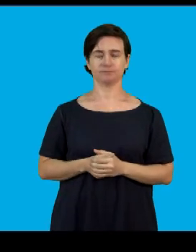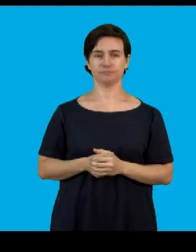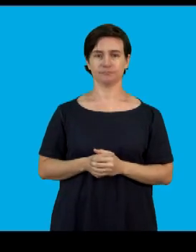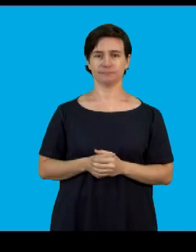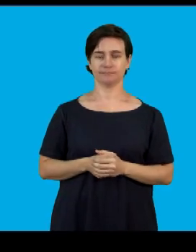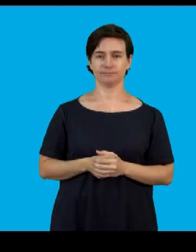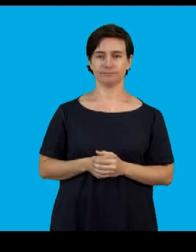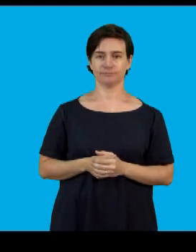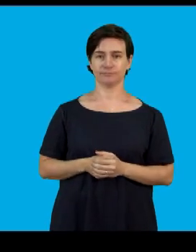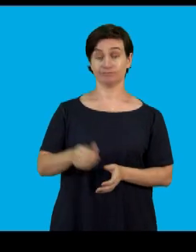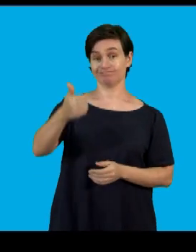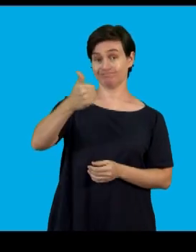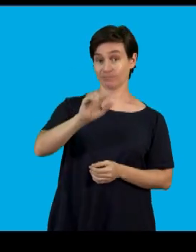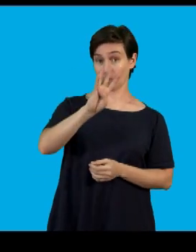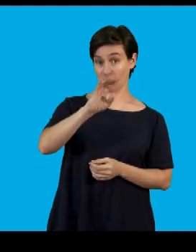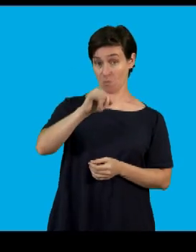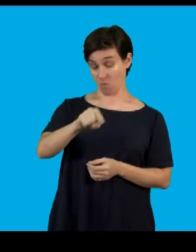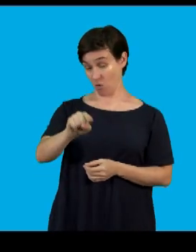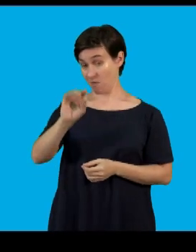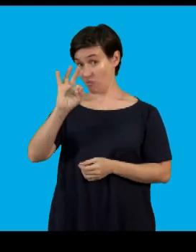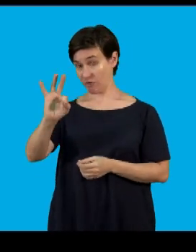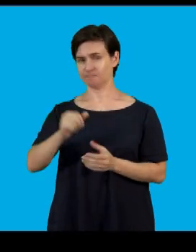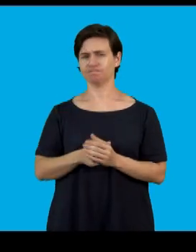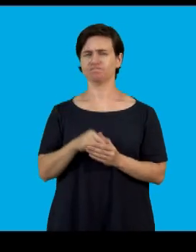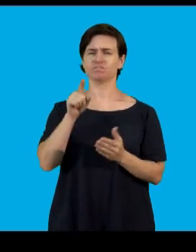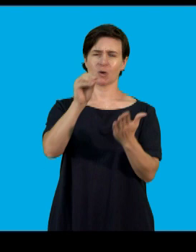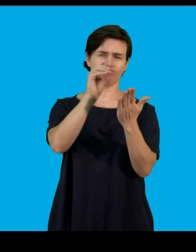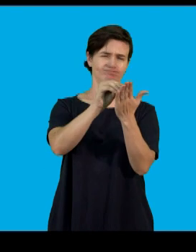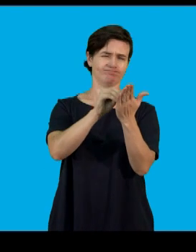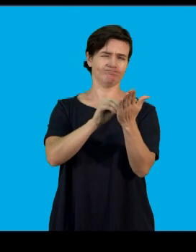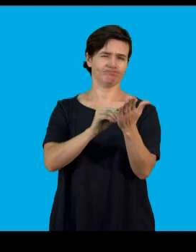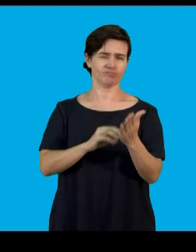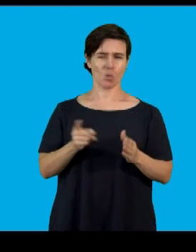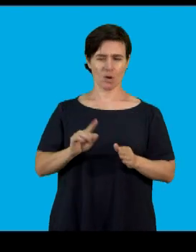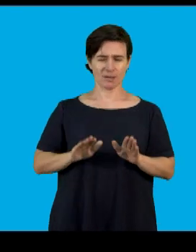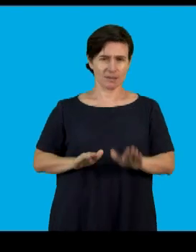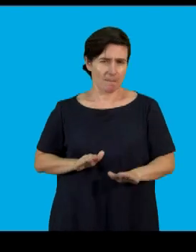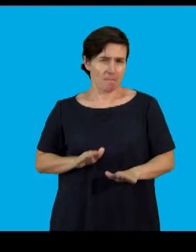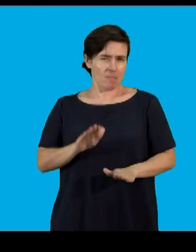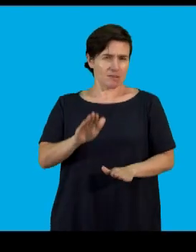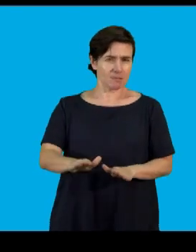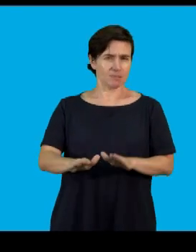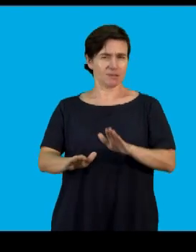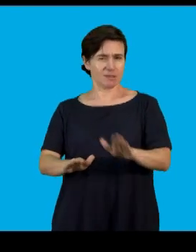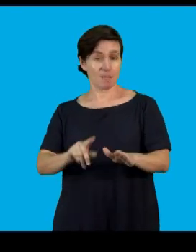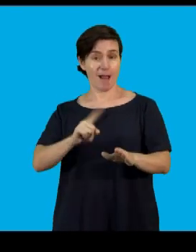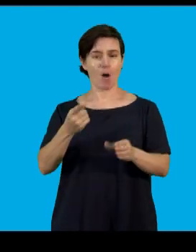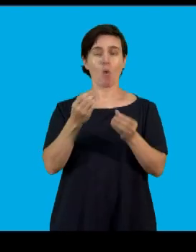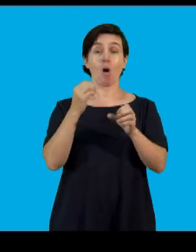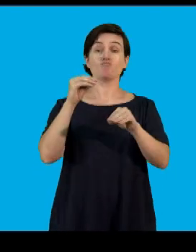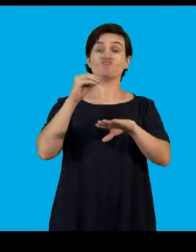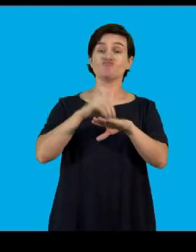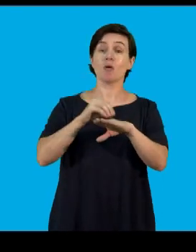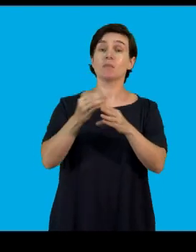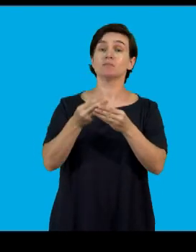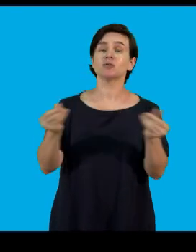you're answering the questions. 4.3 says list the steps of the problem-solving cycle.